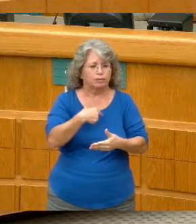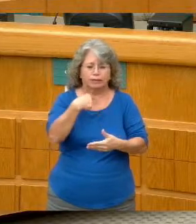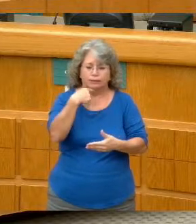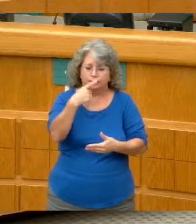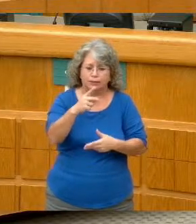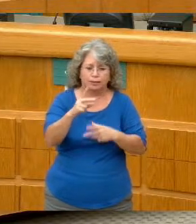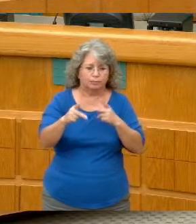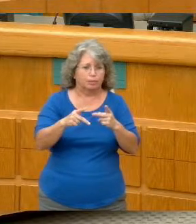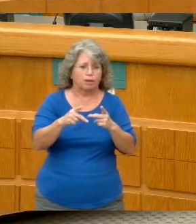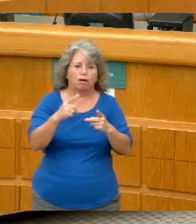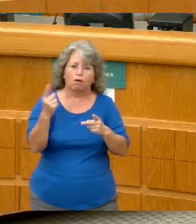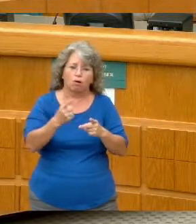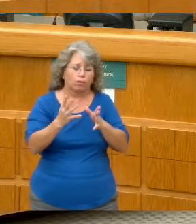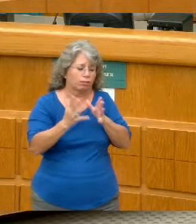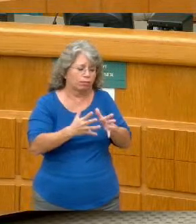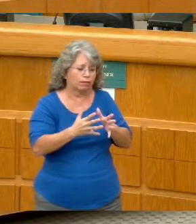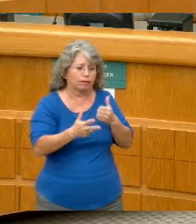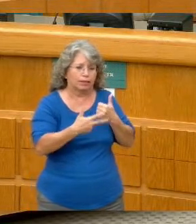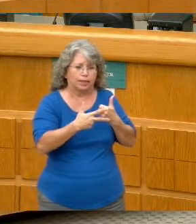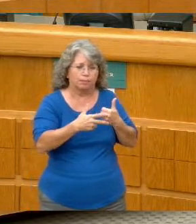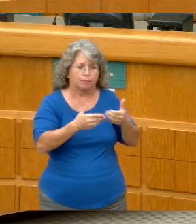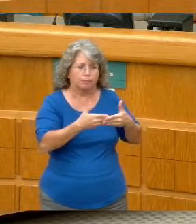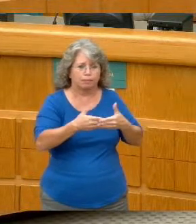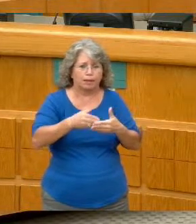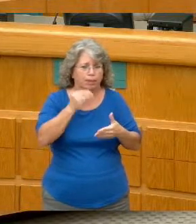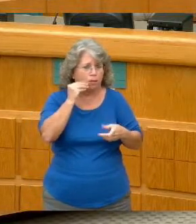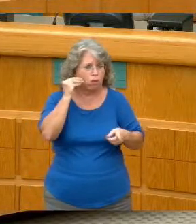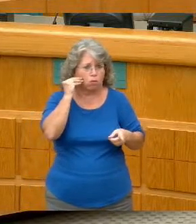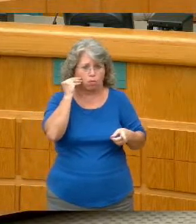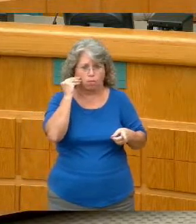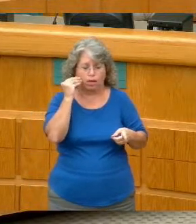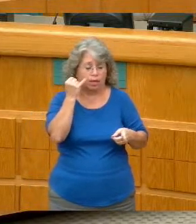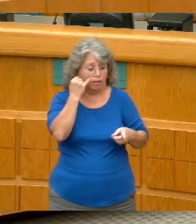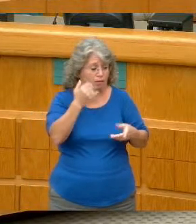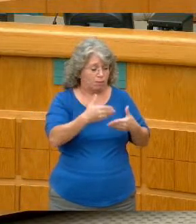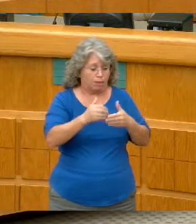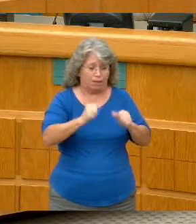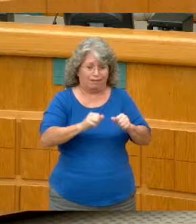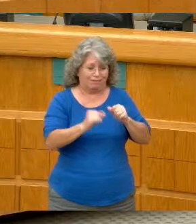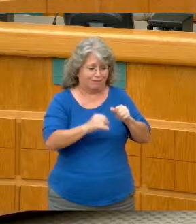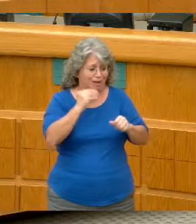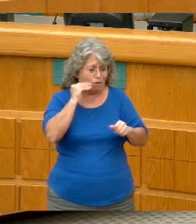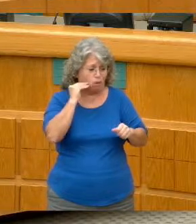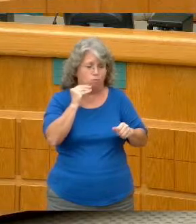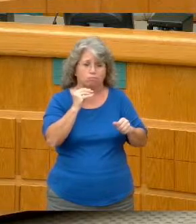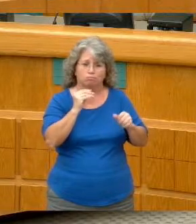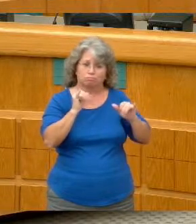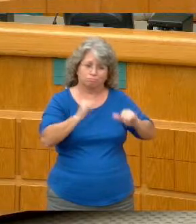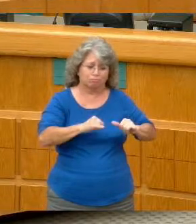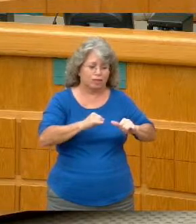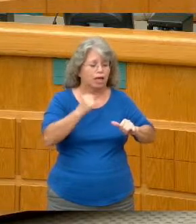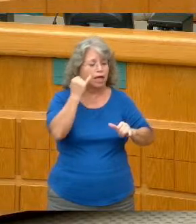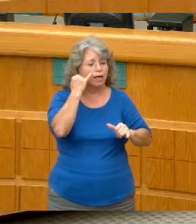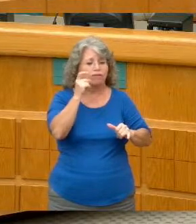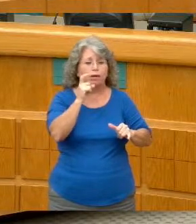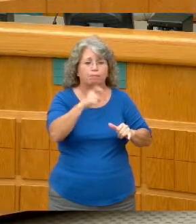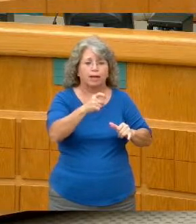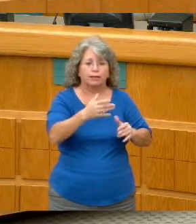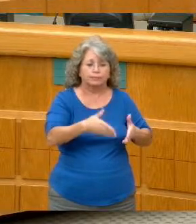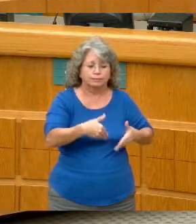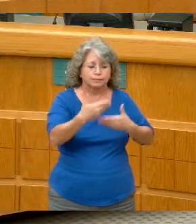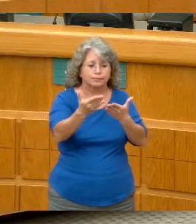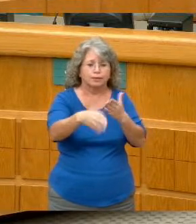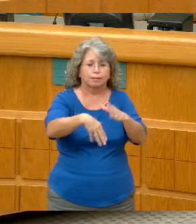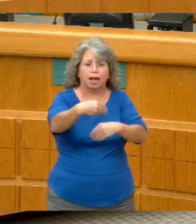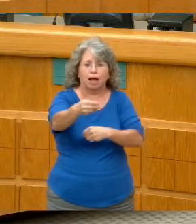messaging this same message, is to leave the baby at home, if at all possible. If the baby can stay home, leave them home. If you do have